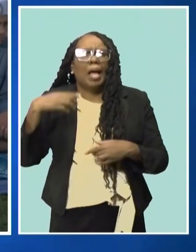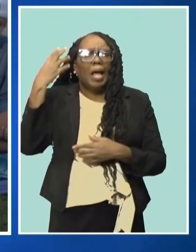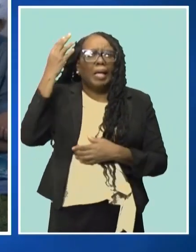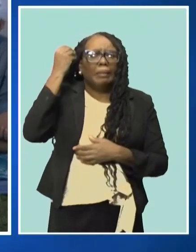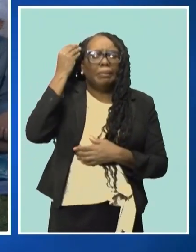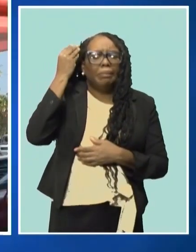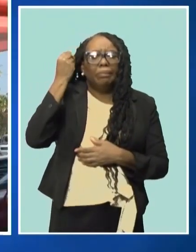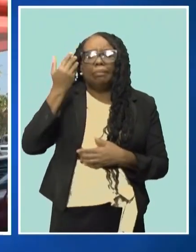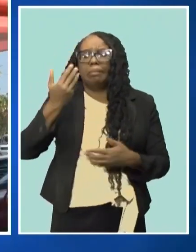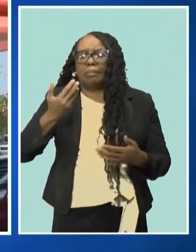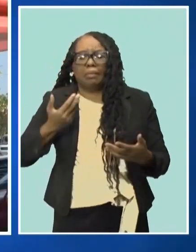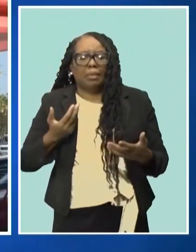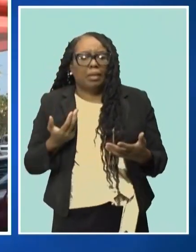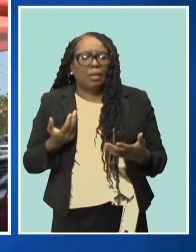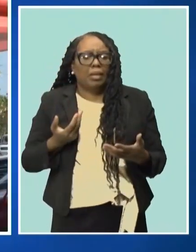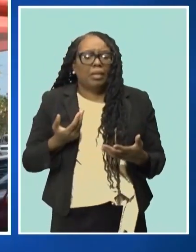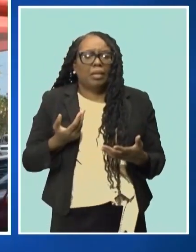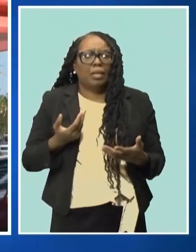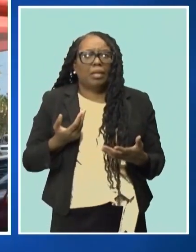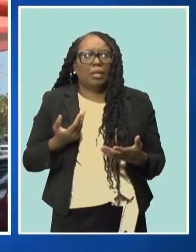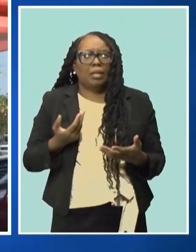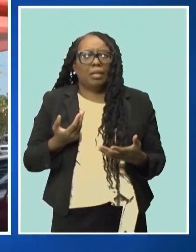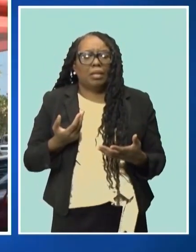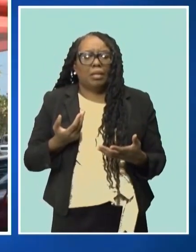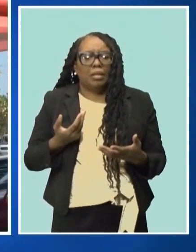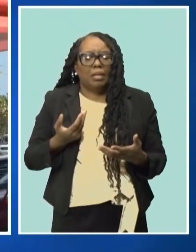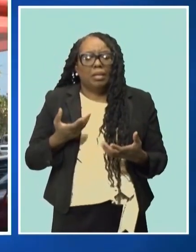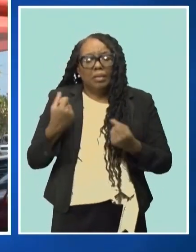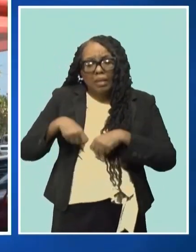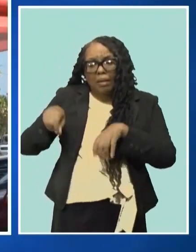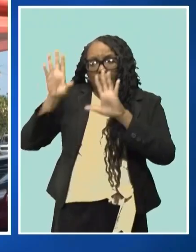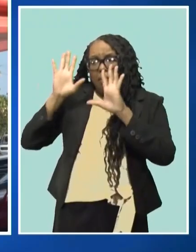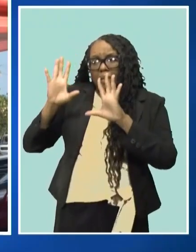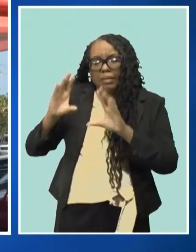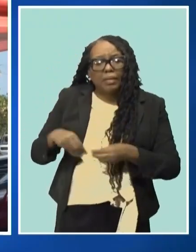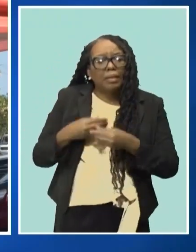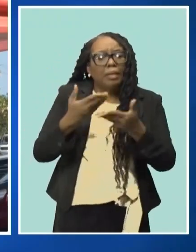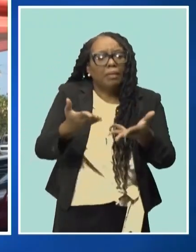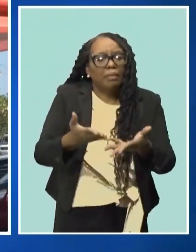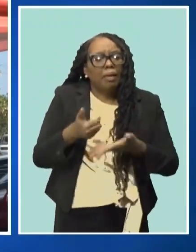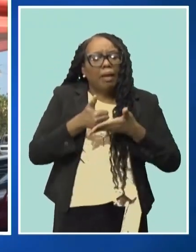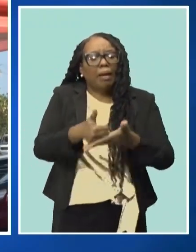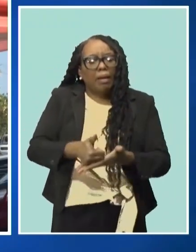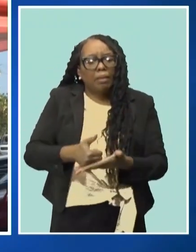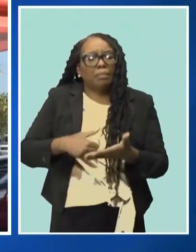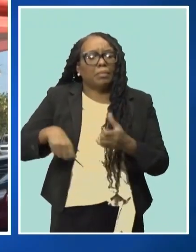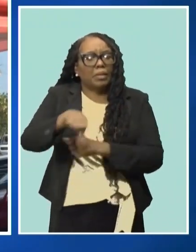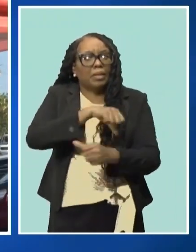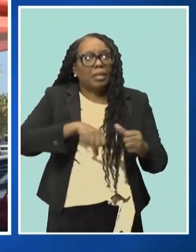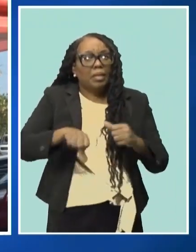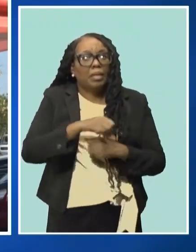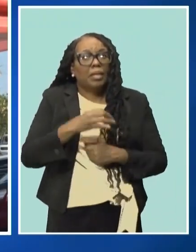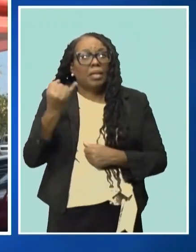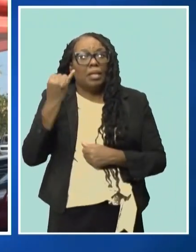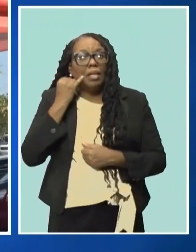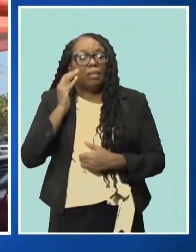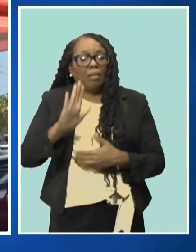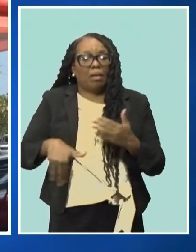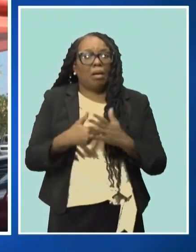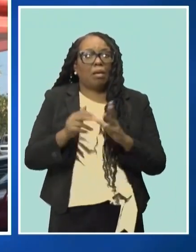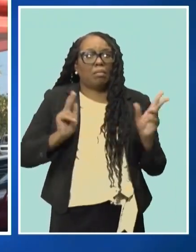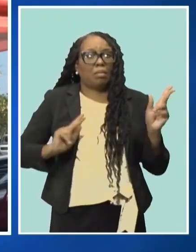depriving themselves so that others can benefit. And we believe that if every one of us in this